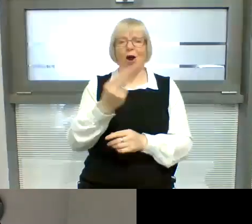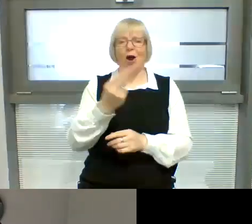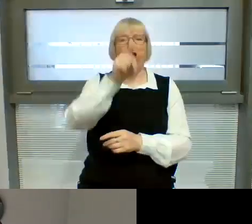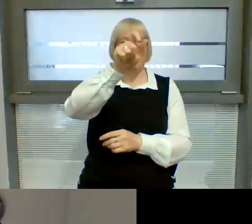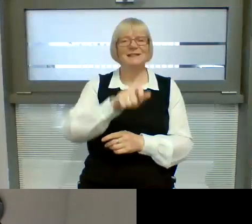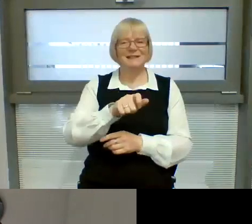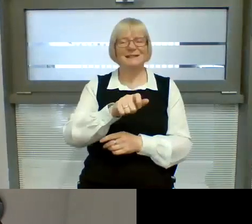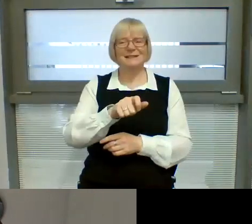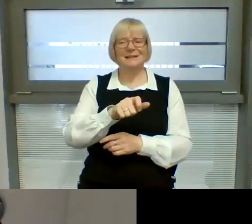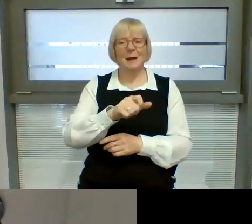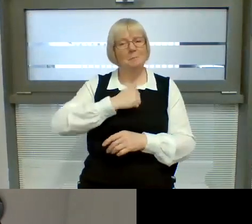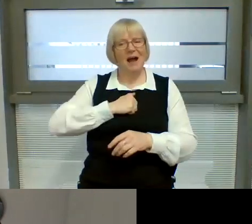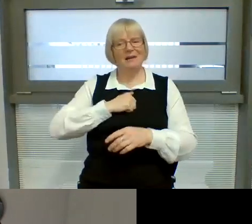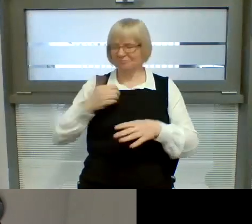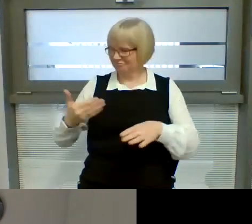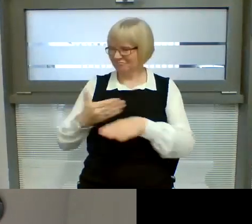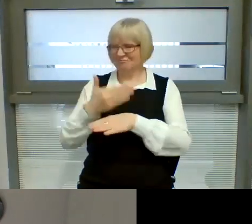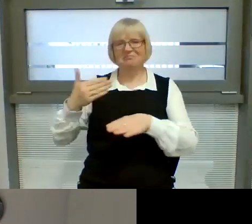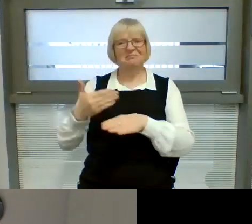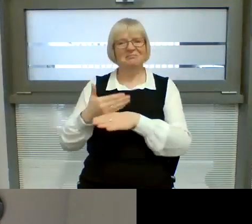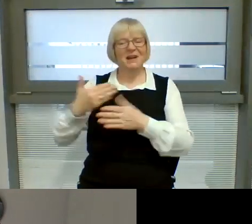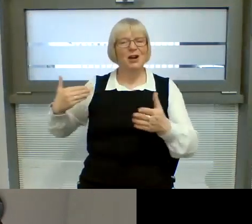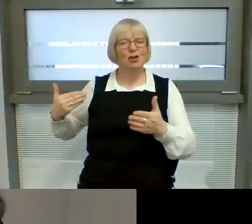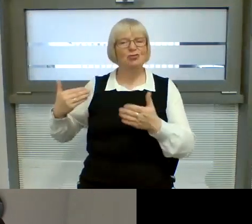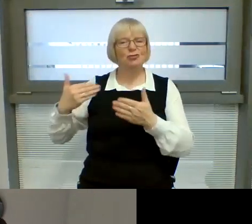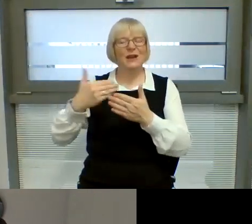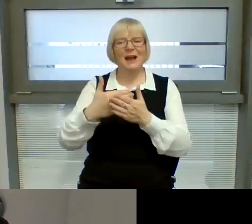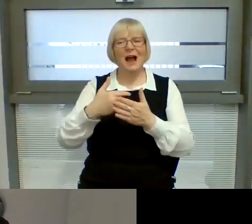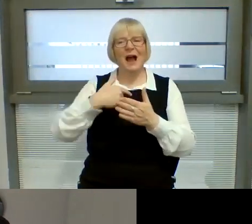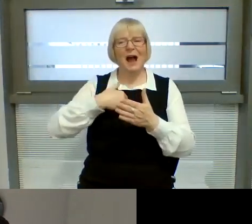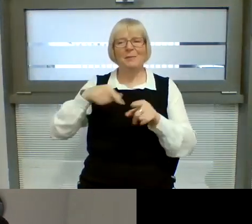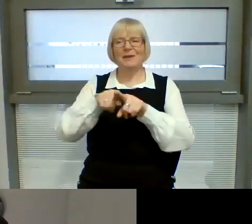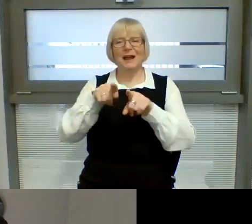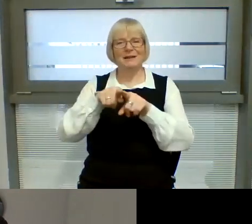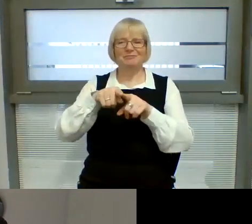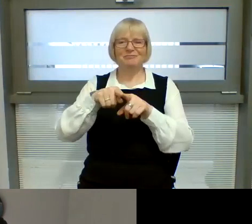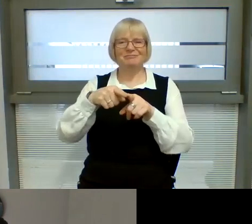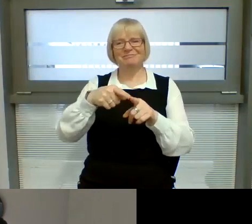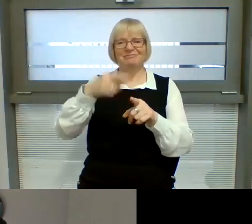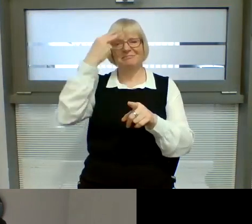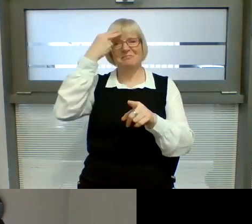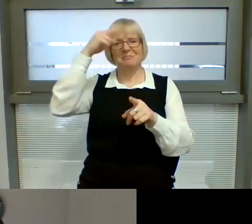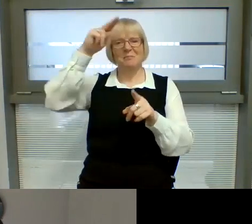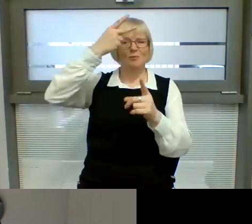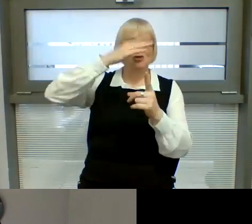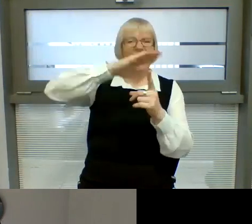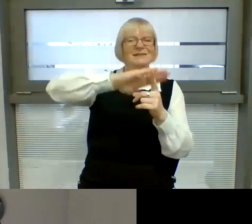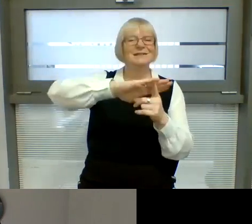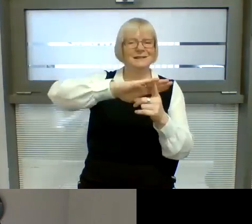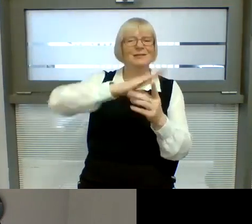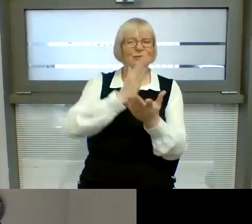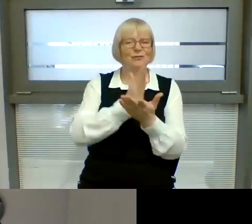on. On I'm almost a brand of my. In my own